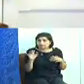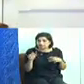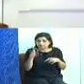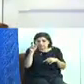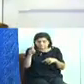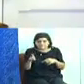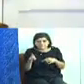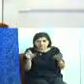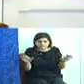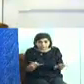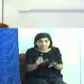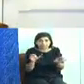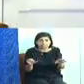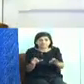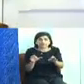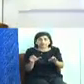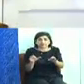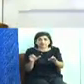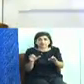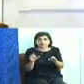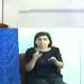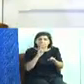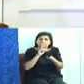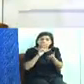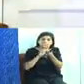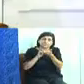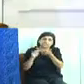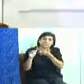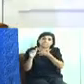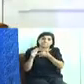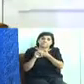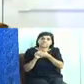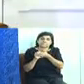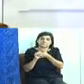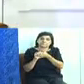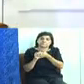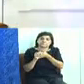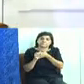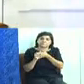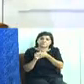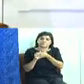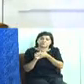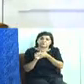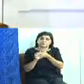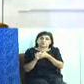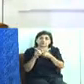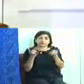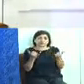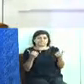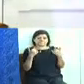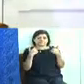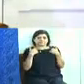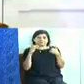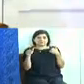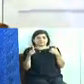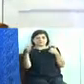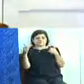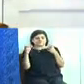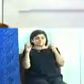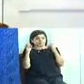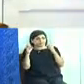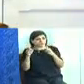should have done are forgiven. And now you have another